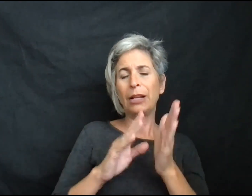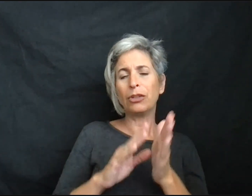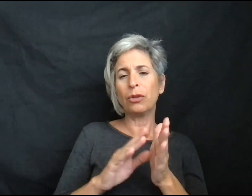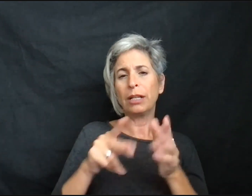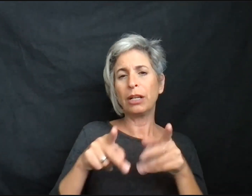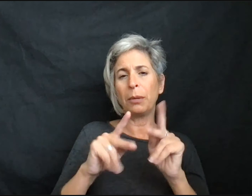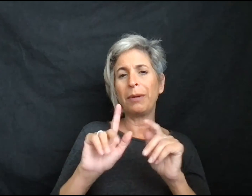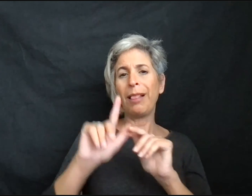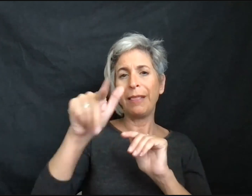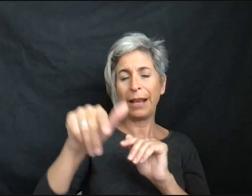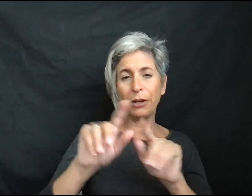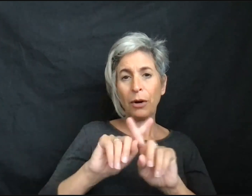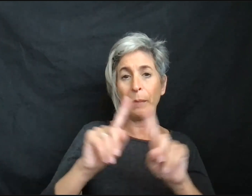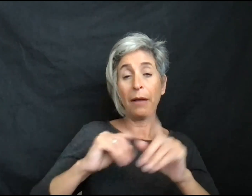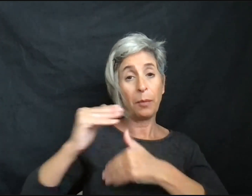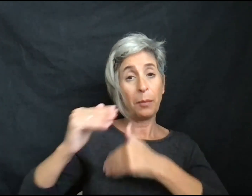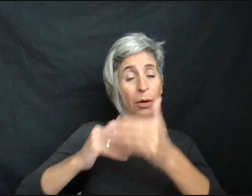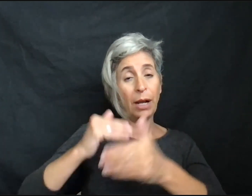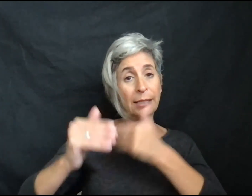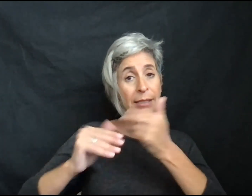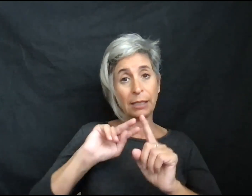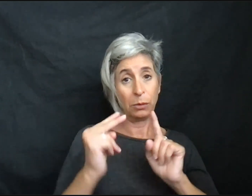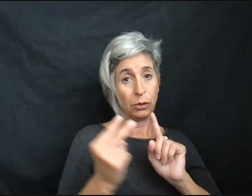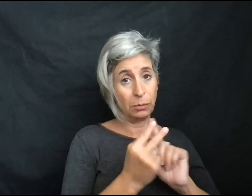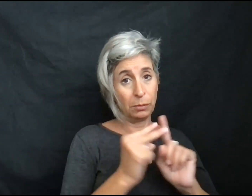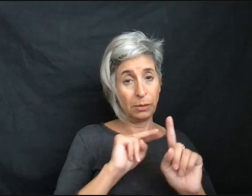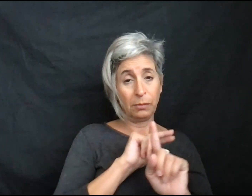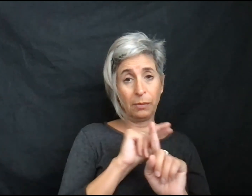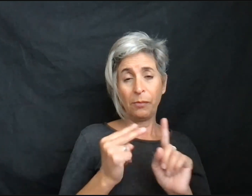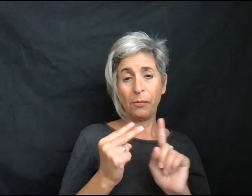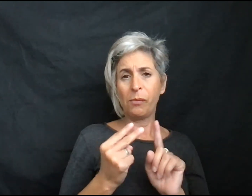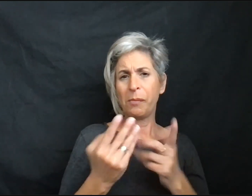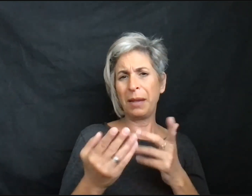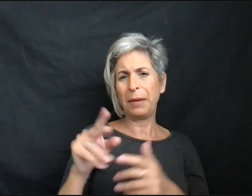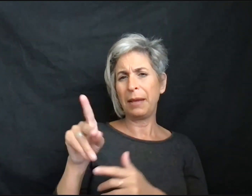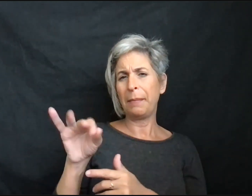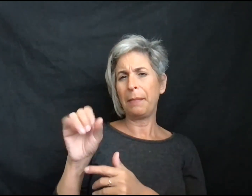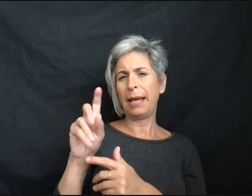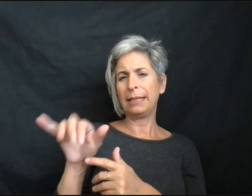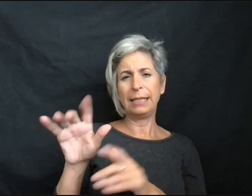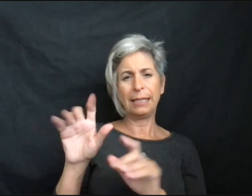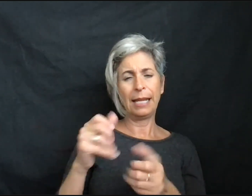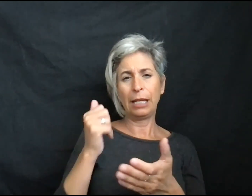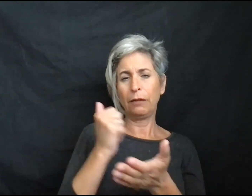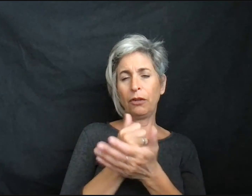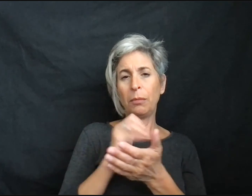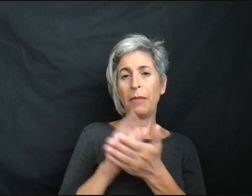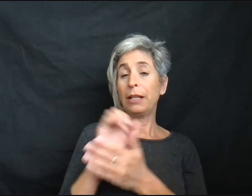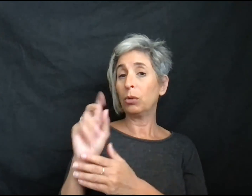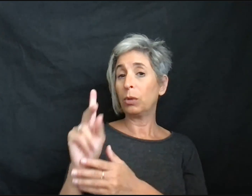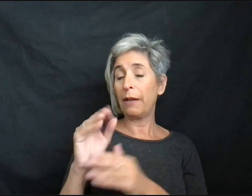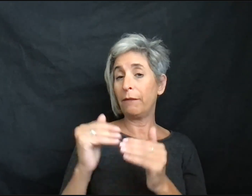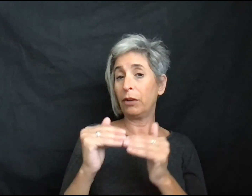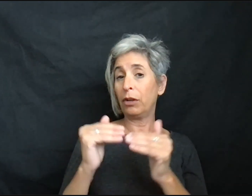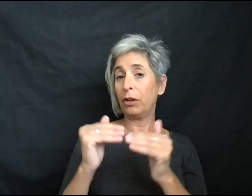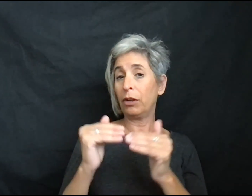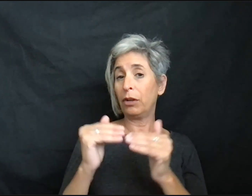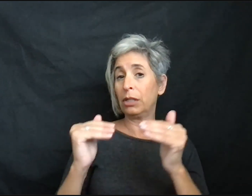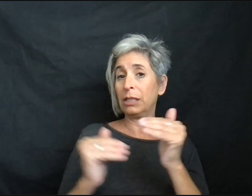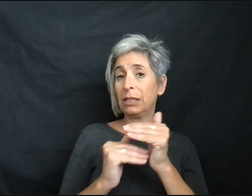from a process standpoint, I want to make sure Deborah or Patsy or someone can confirm that it's okay for a subcontractor to come